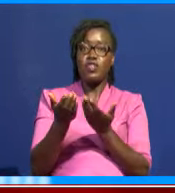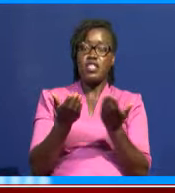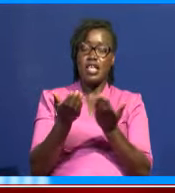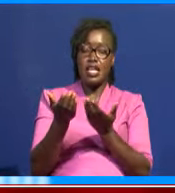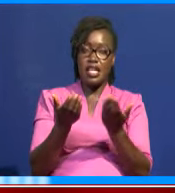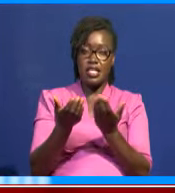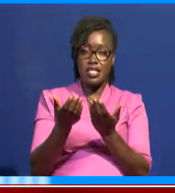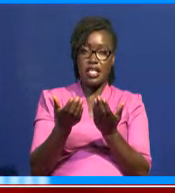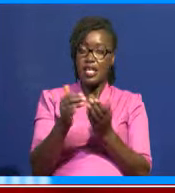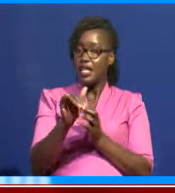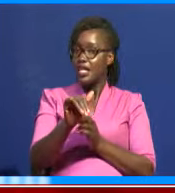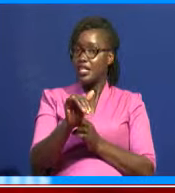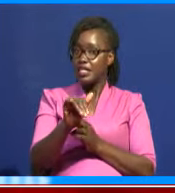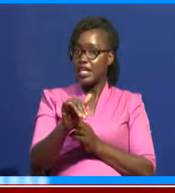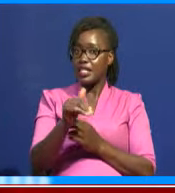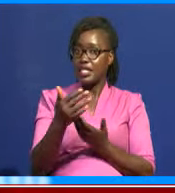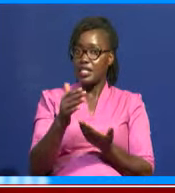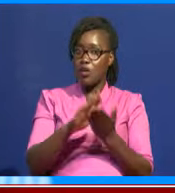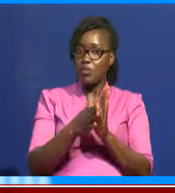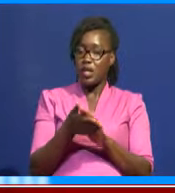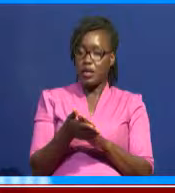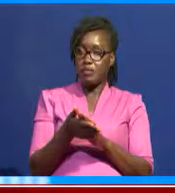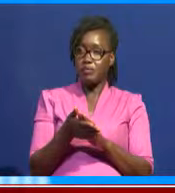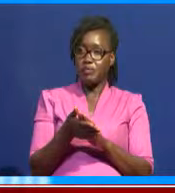commerce that it has become,